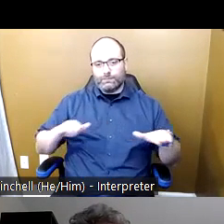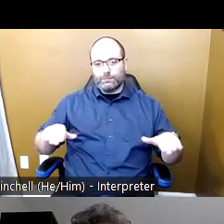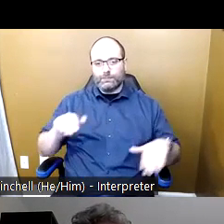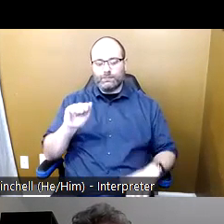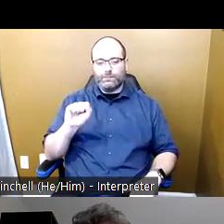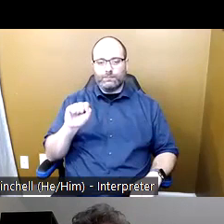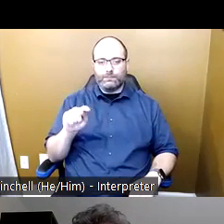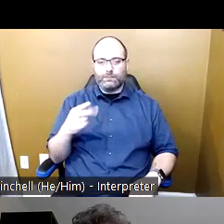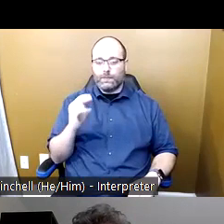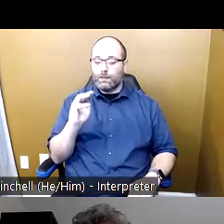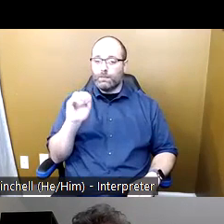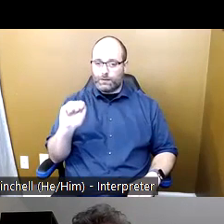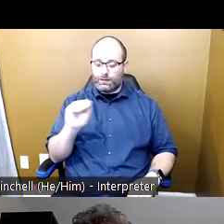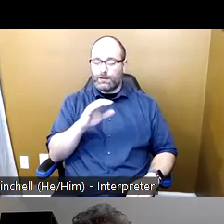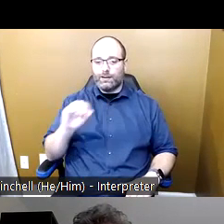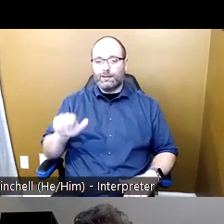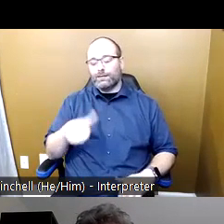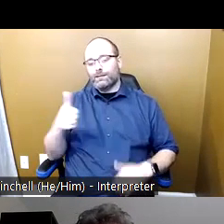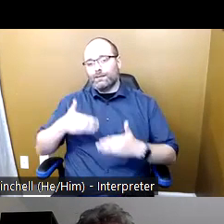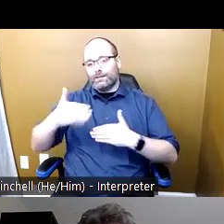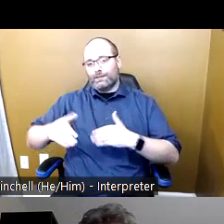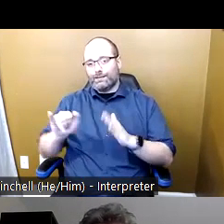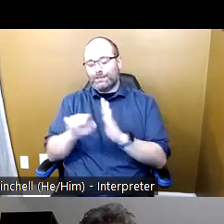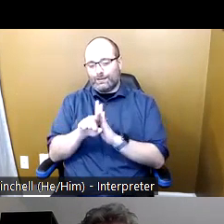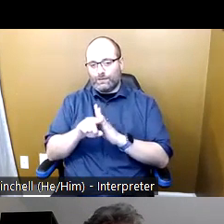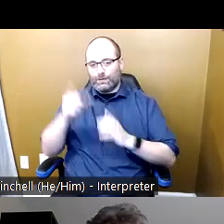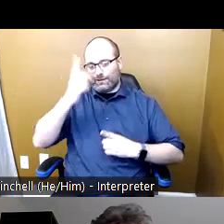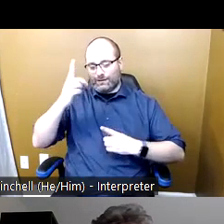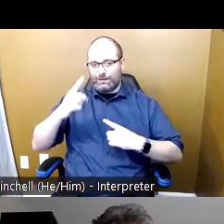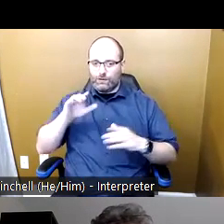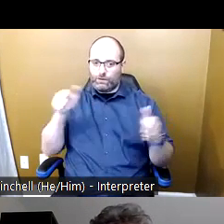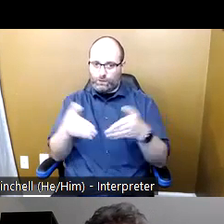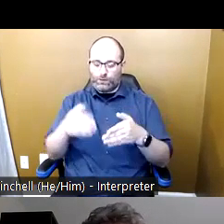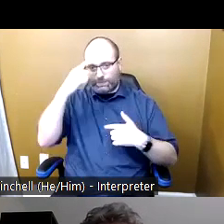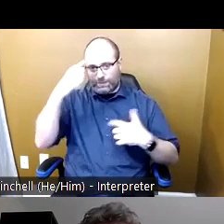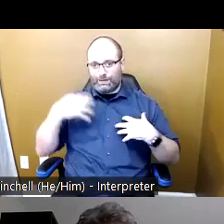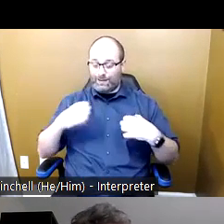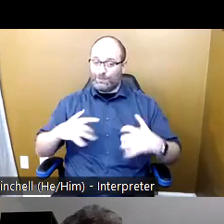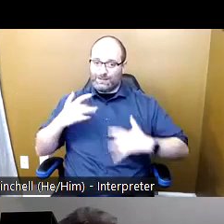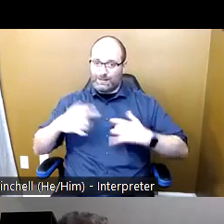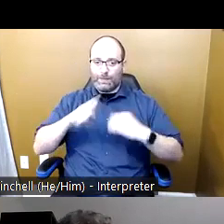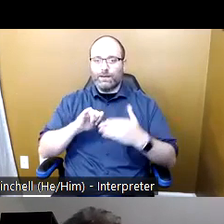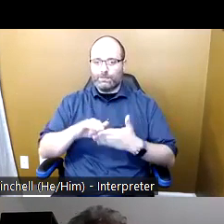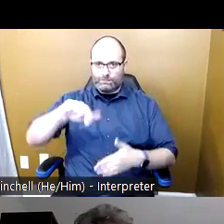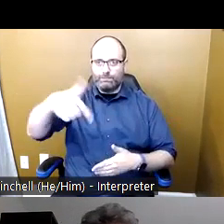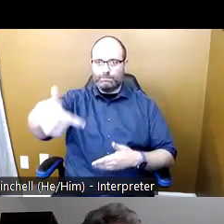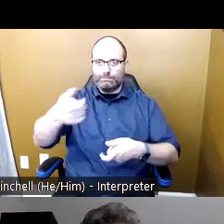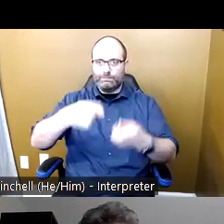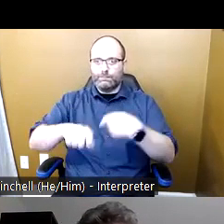a program, and the next identified disease of focus is mental health. So I'm pretty excited about that.